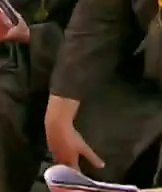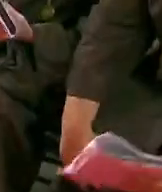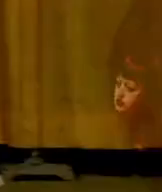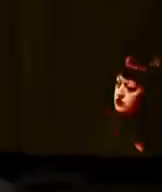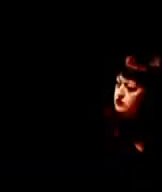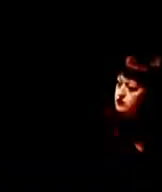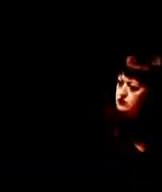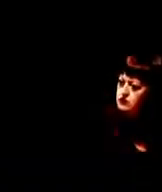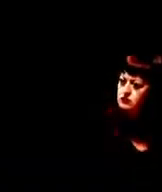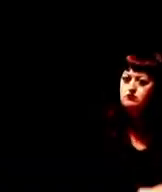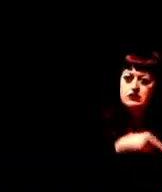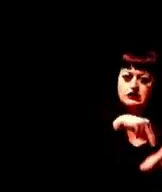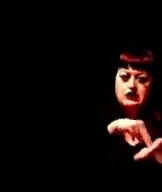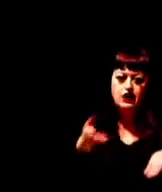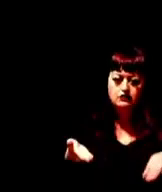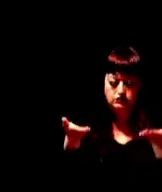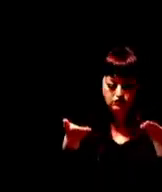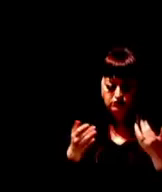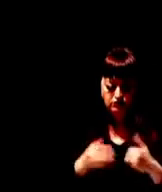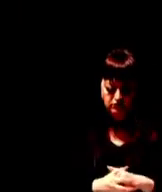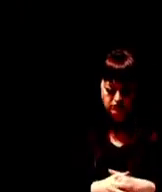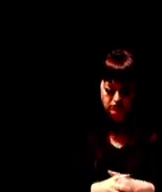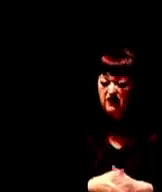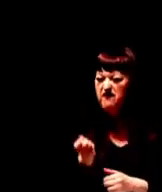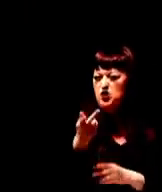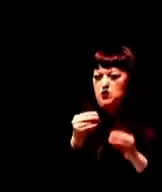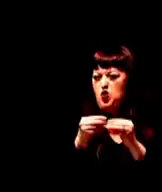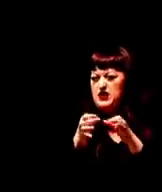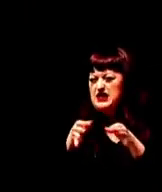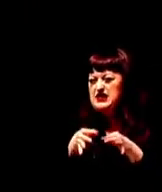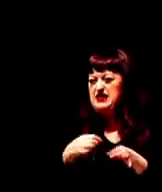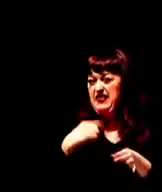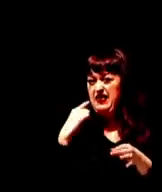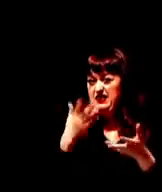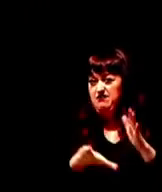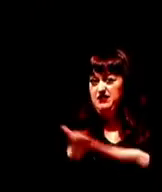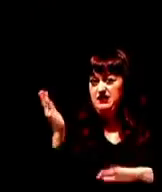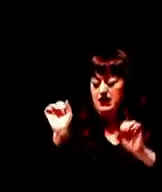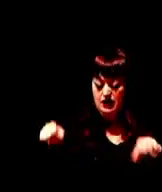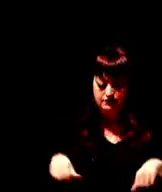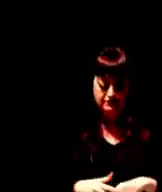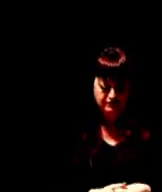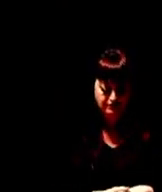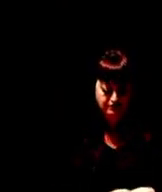you guys want to stay standing or seat, I'm just going to speak a couple sentences, and then I think I'm going to get us out of here.